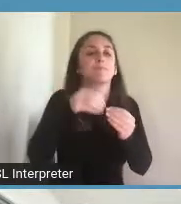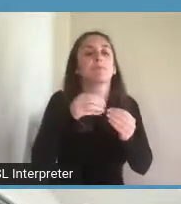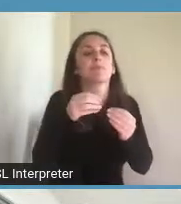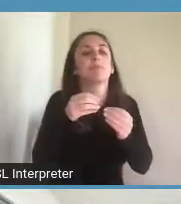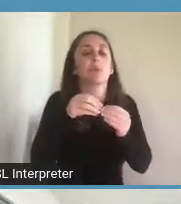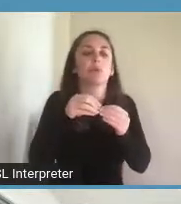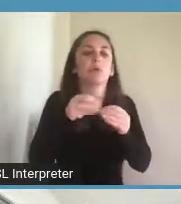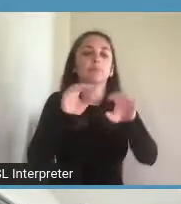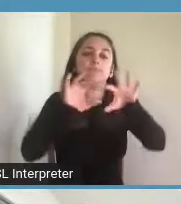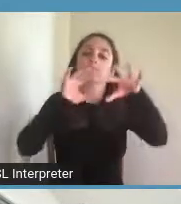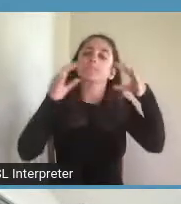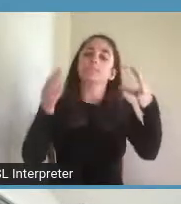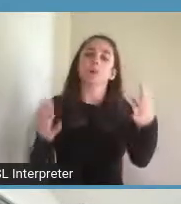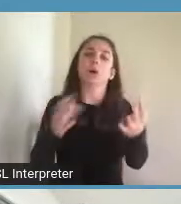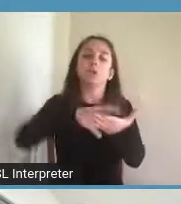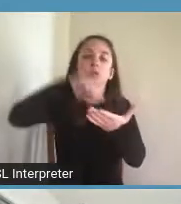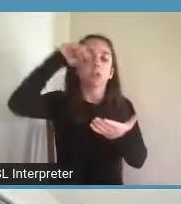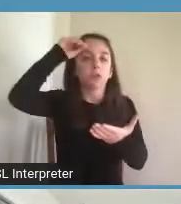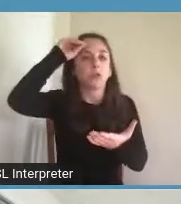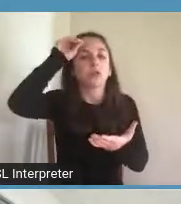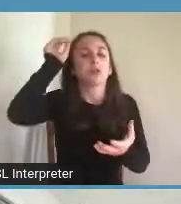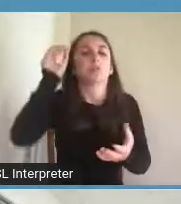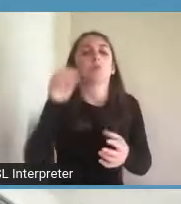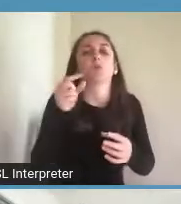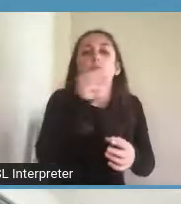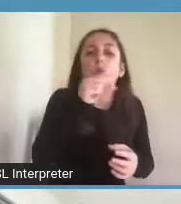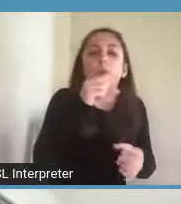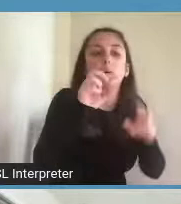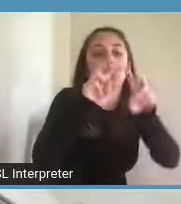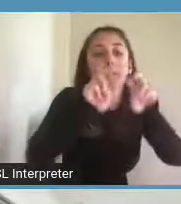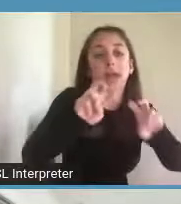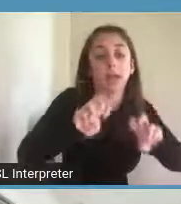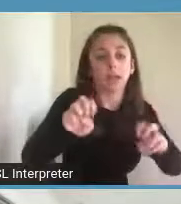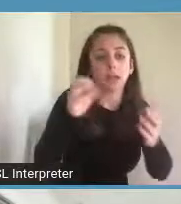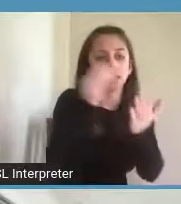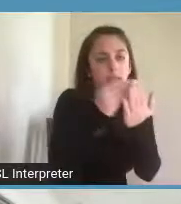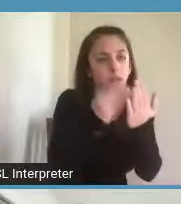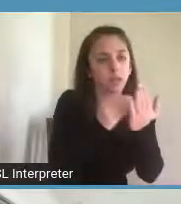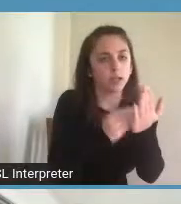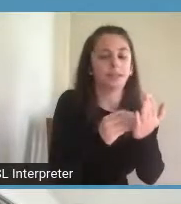learning from Google Analytics, and then we'll go into Q&A.